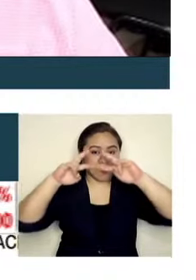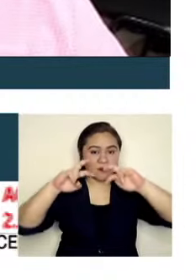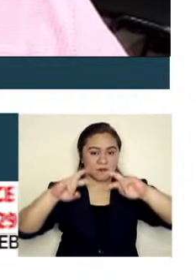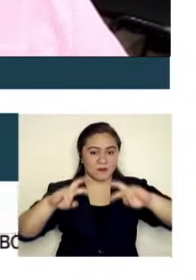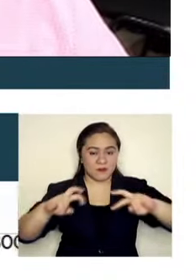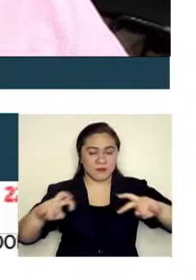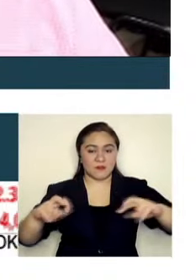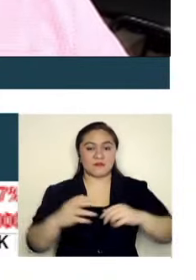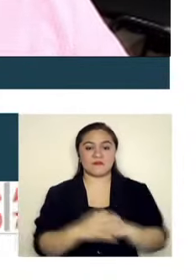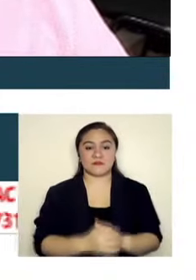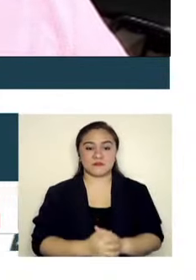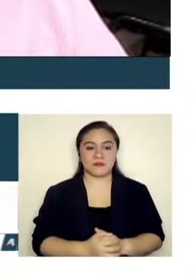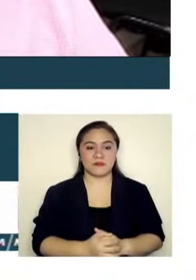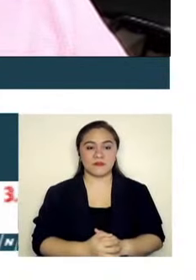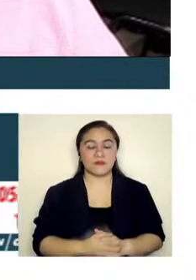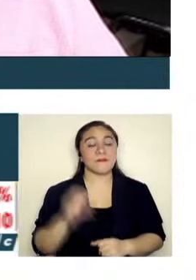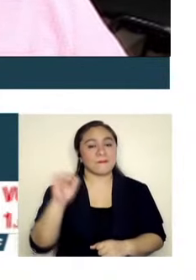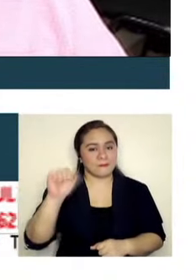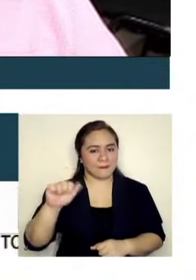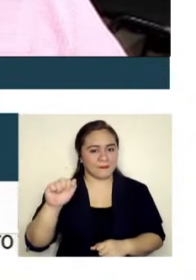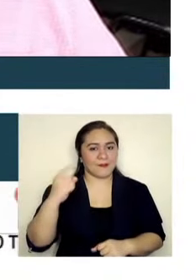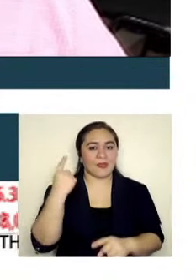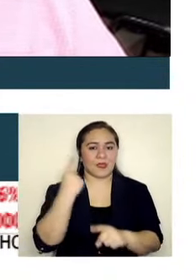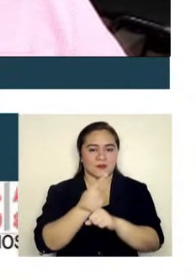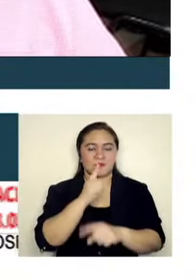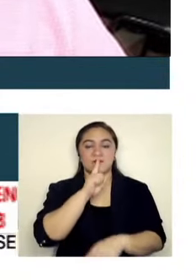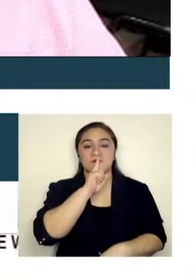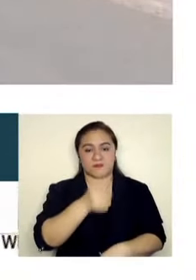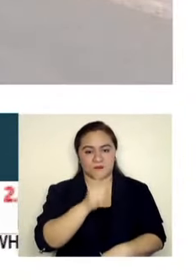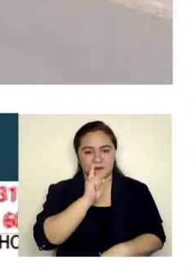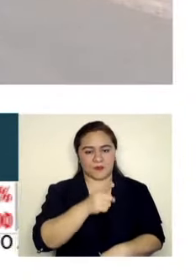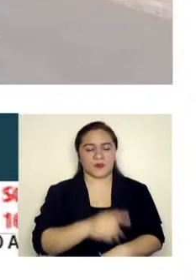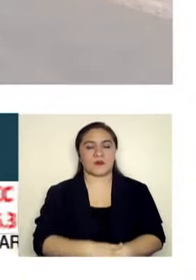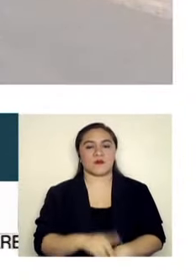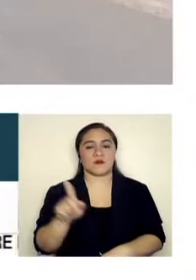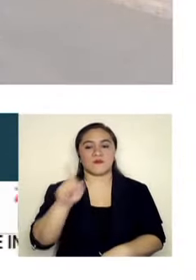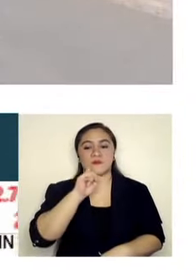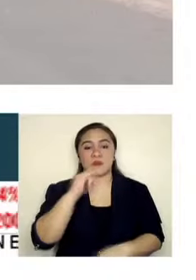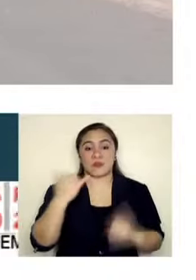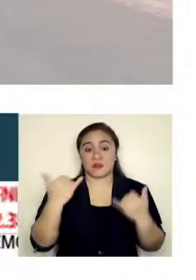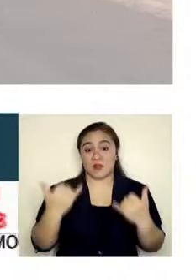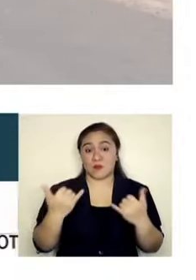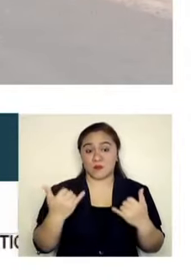as well? That's true. We are actually having